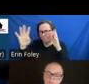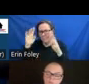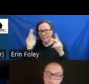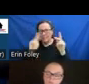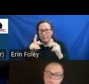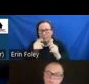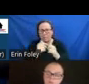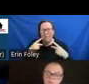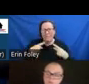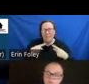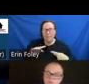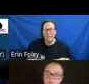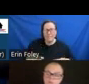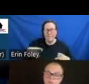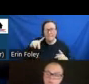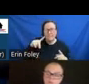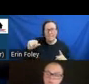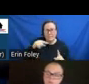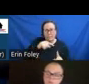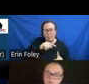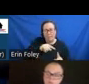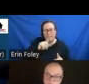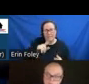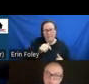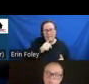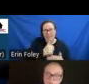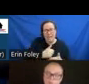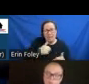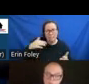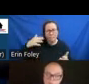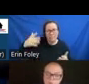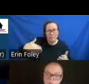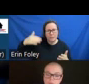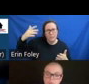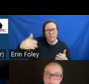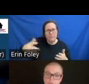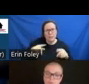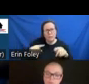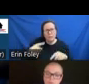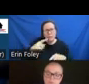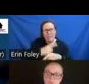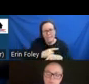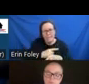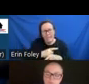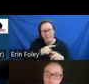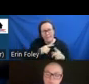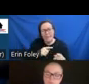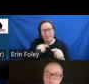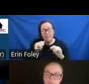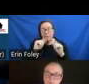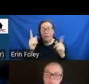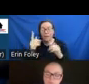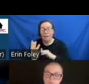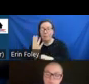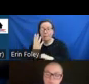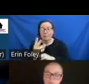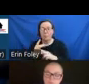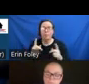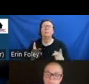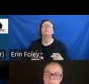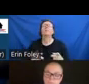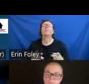with physical disabilities who need periodic support throughout the day. So I want you to imagine, for example,